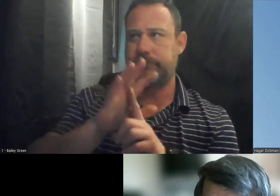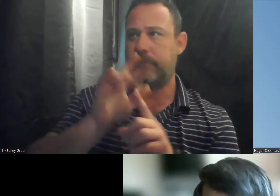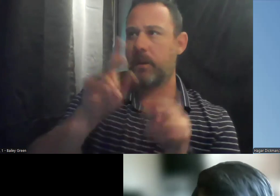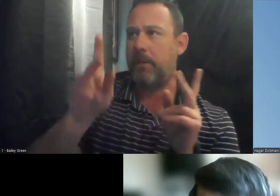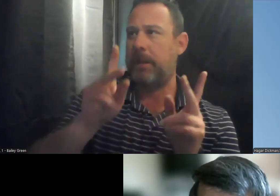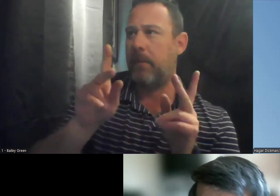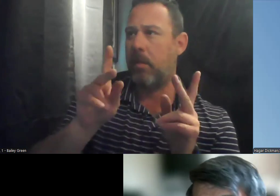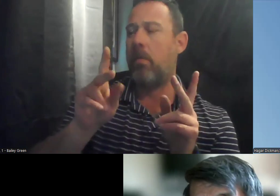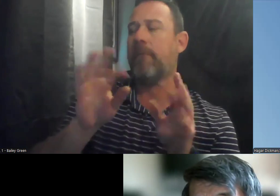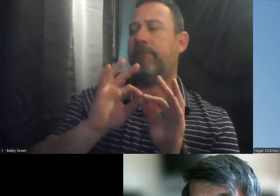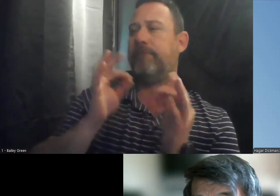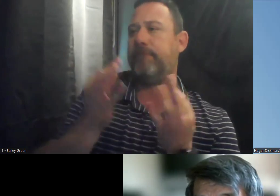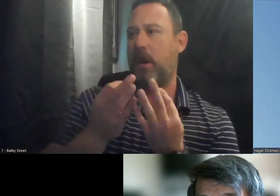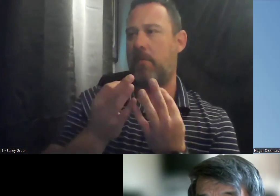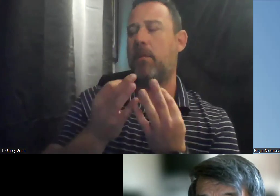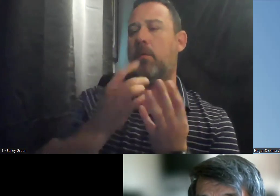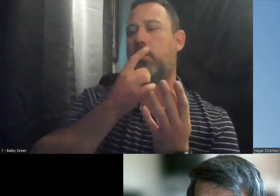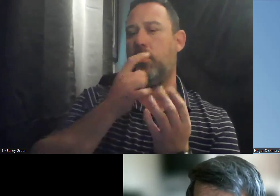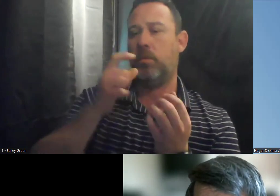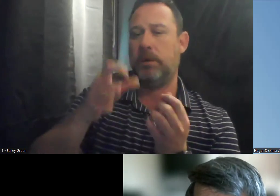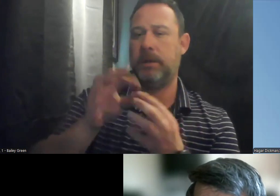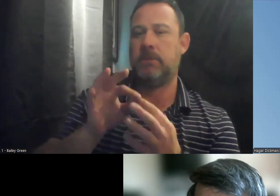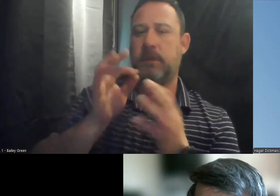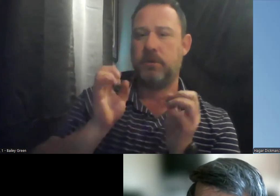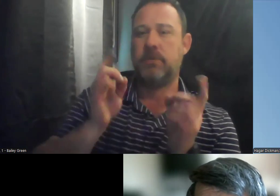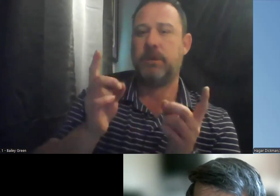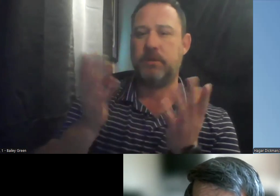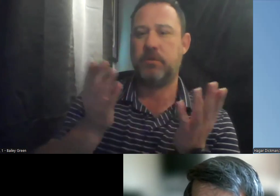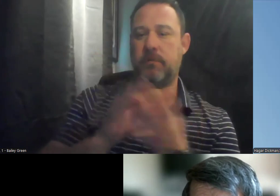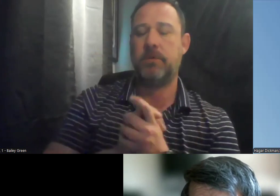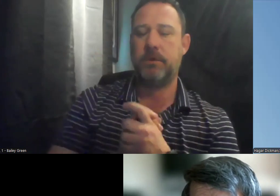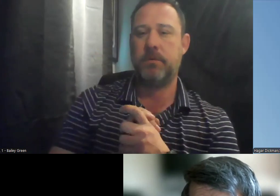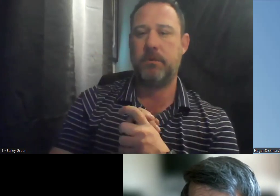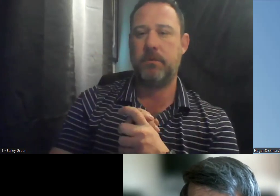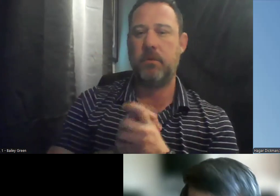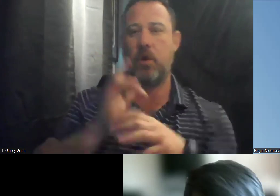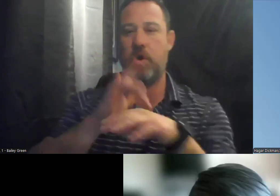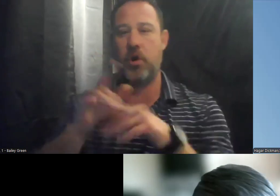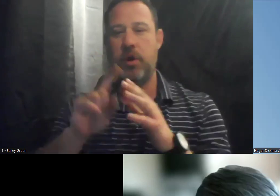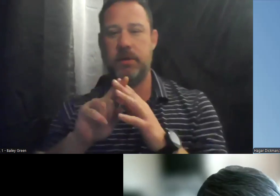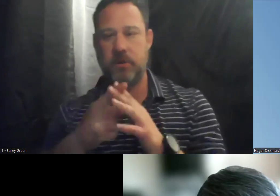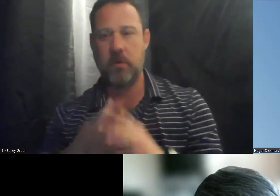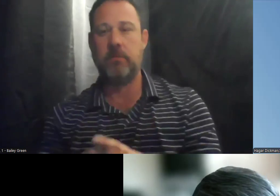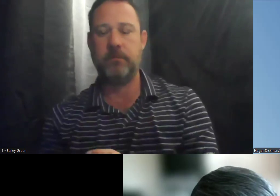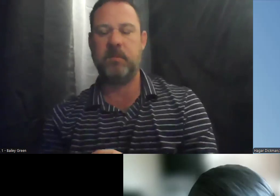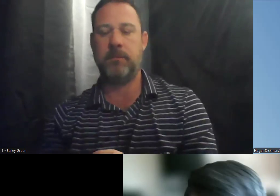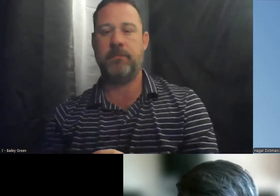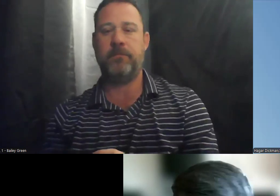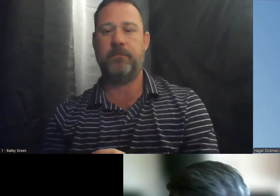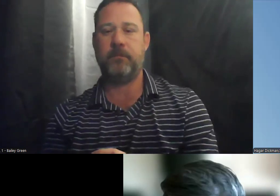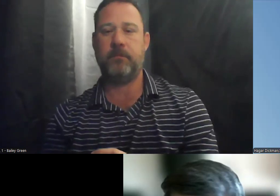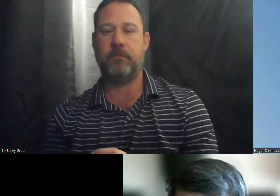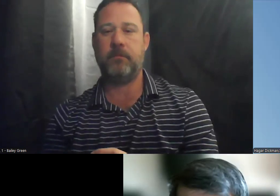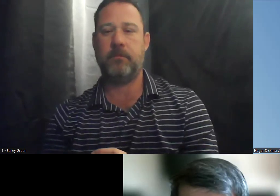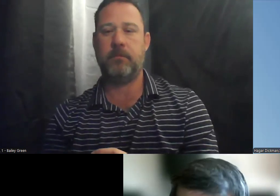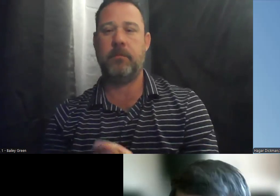to families who need special education, early start? And I just think it